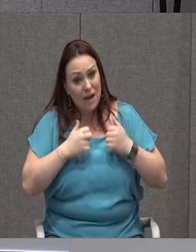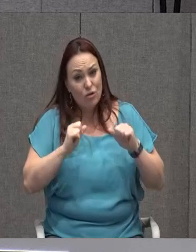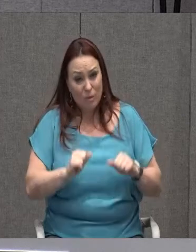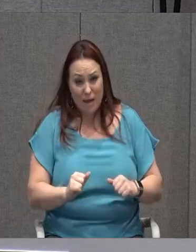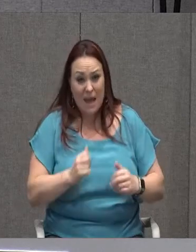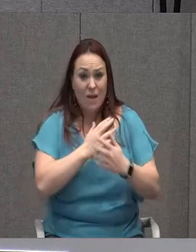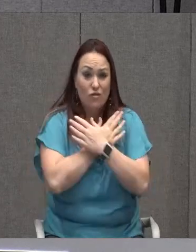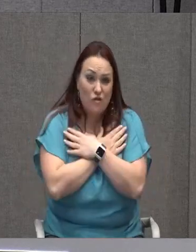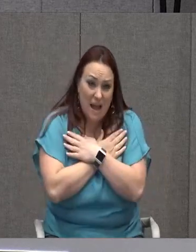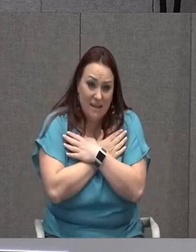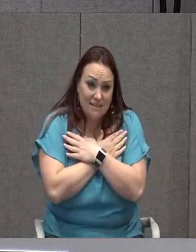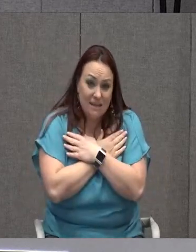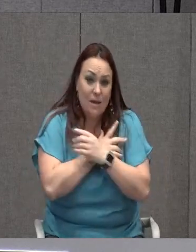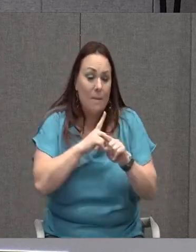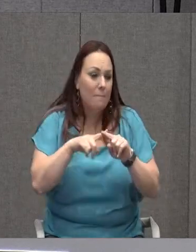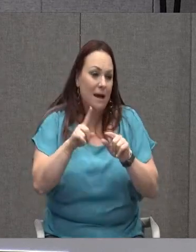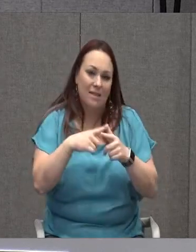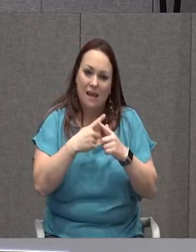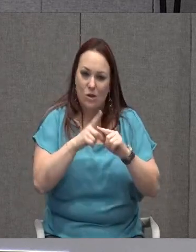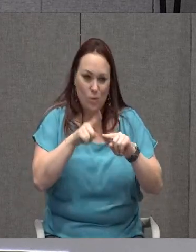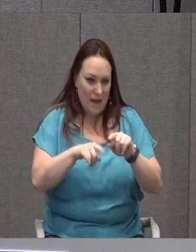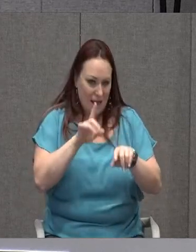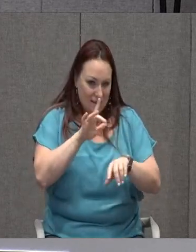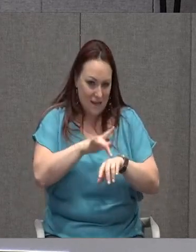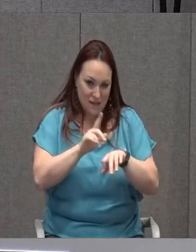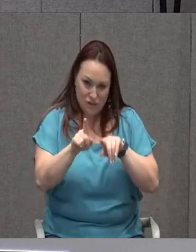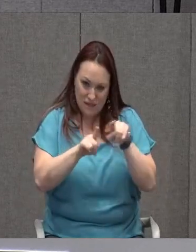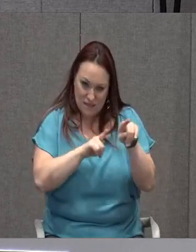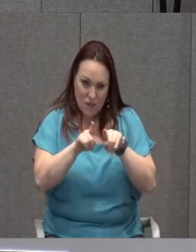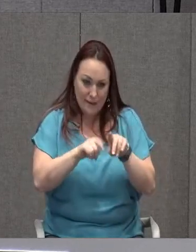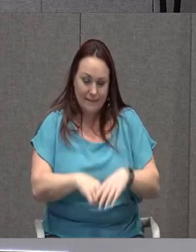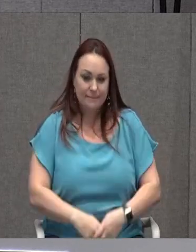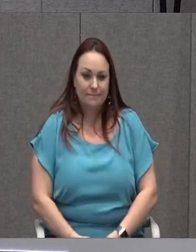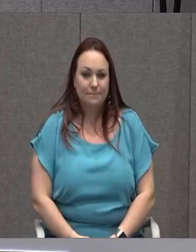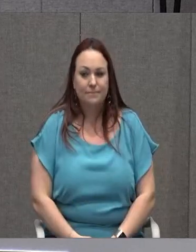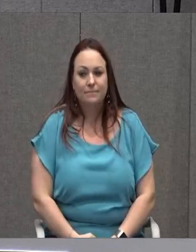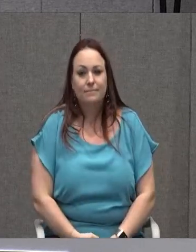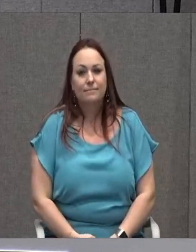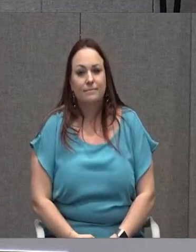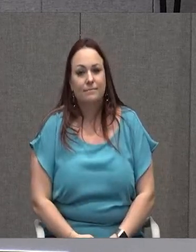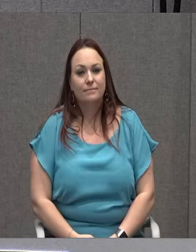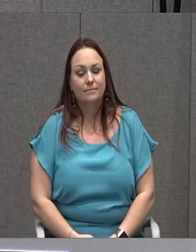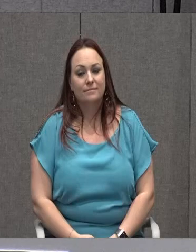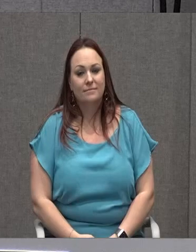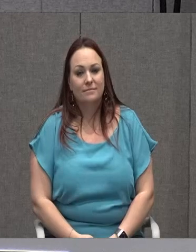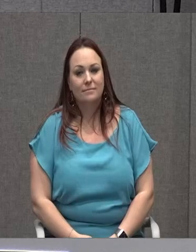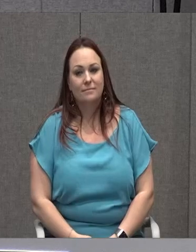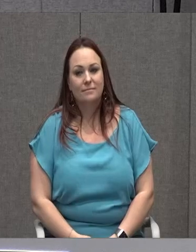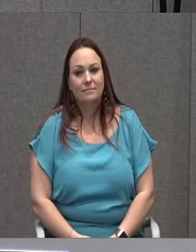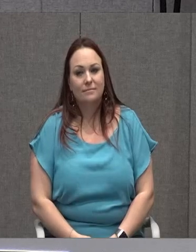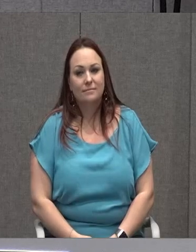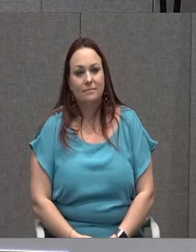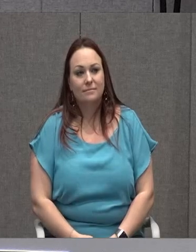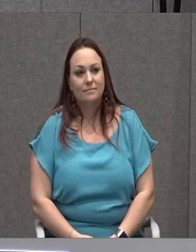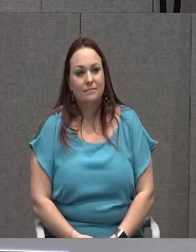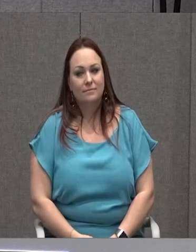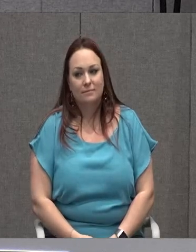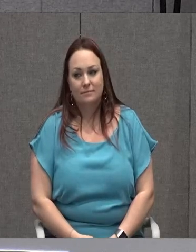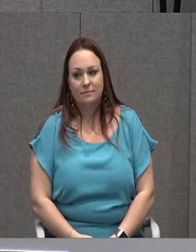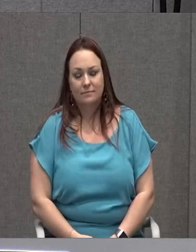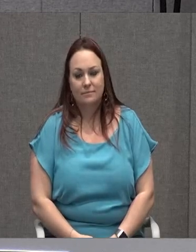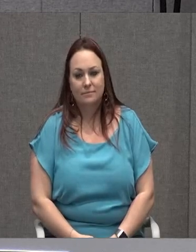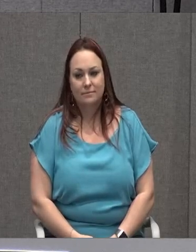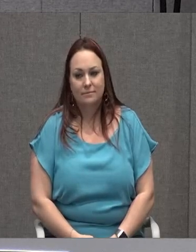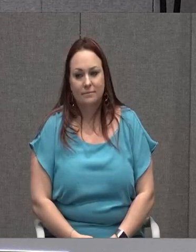but you can't touch the socks. Okay. Ustedes pueden mover los calcetines con sus manos, pero si duelen